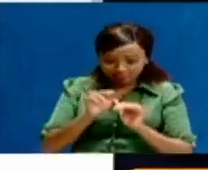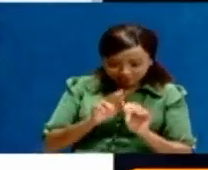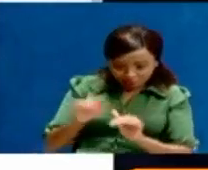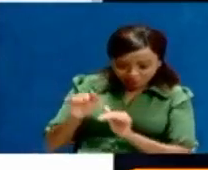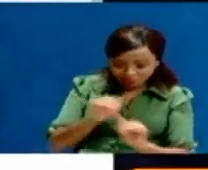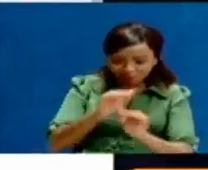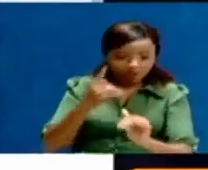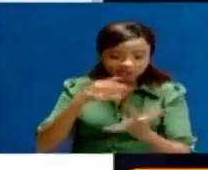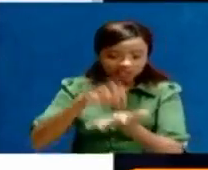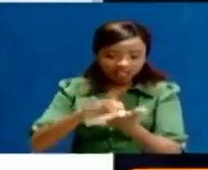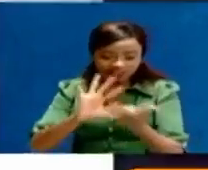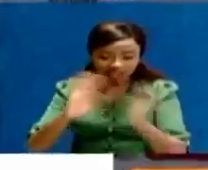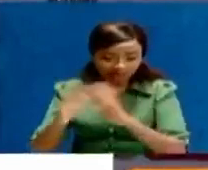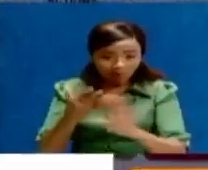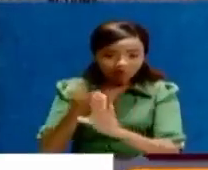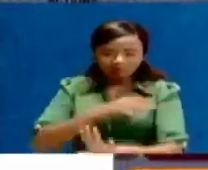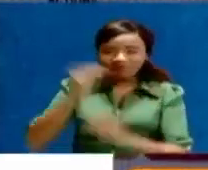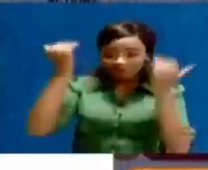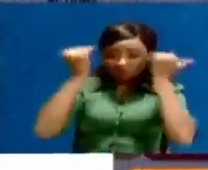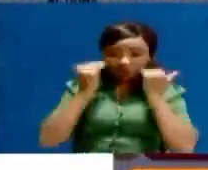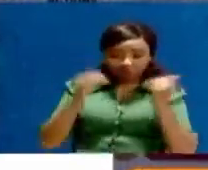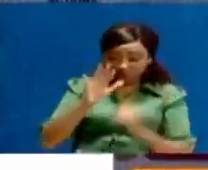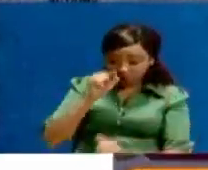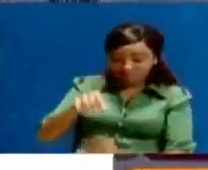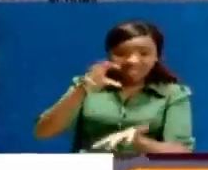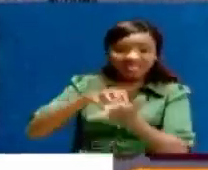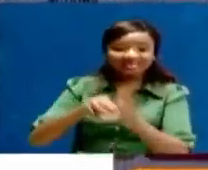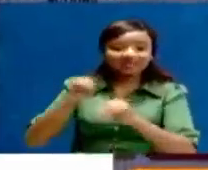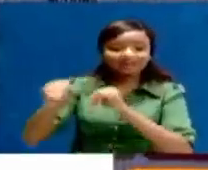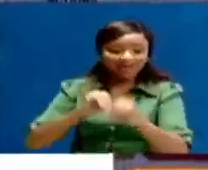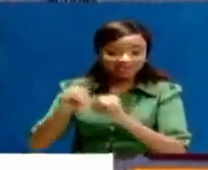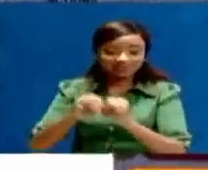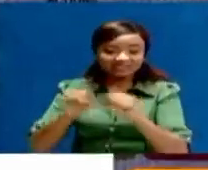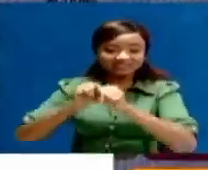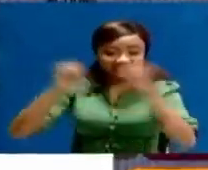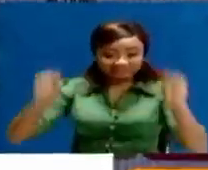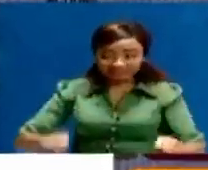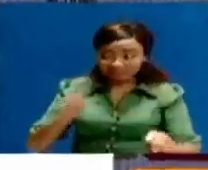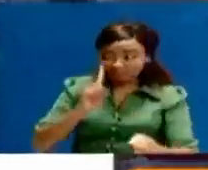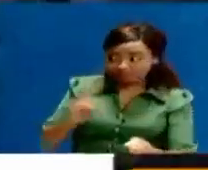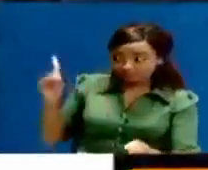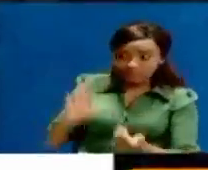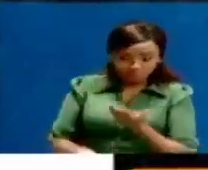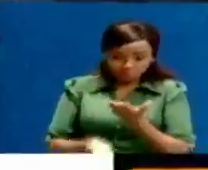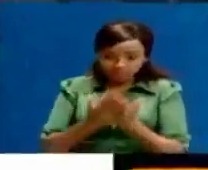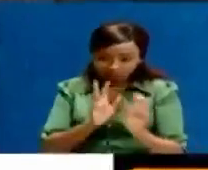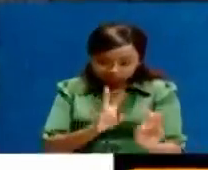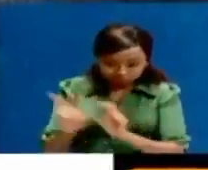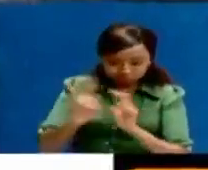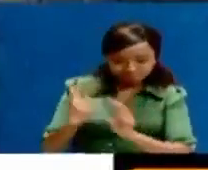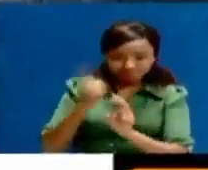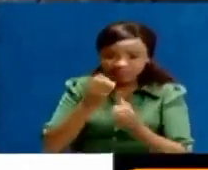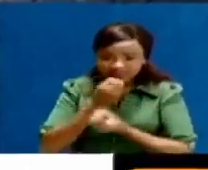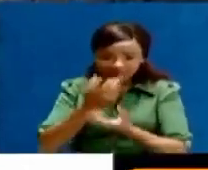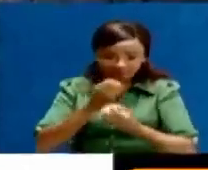the status of cases before court under the case management system dubbed Uadilifu, aimed at facilitating electronic exchange